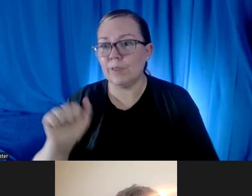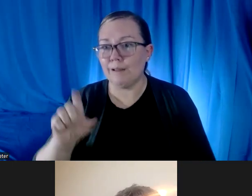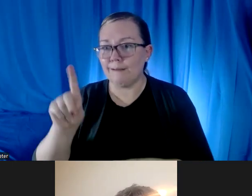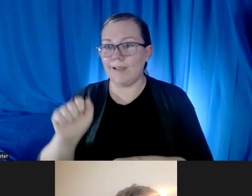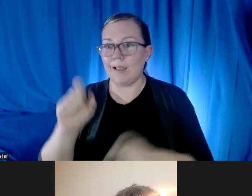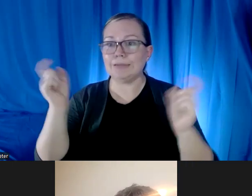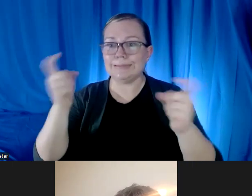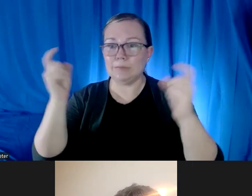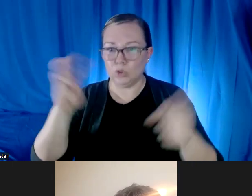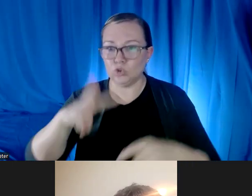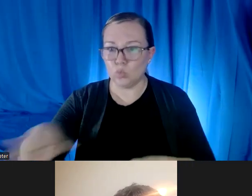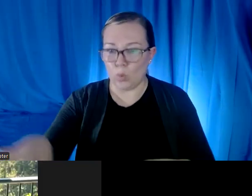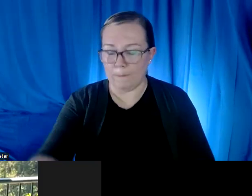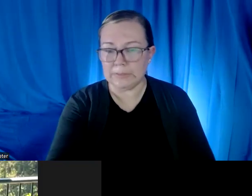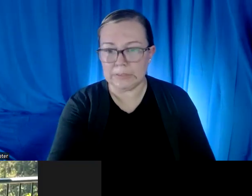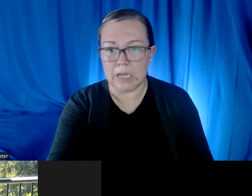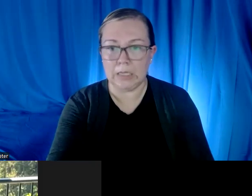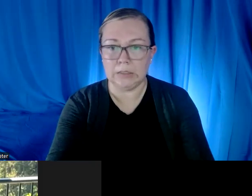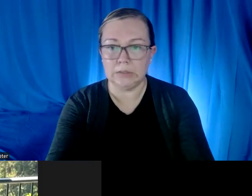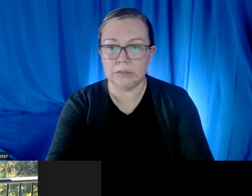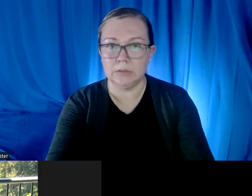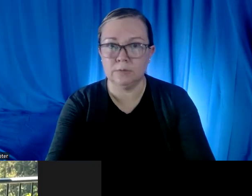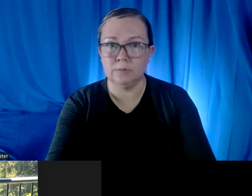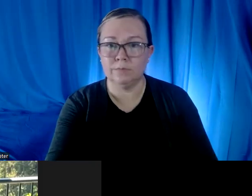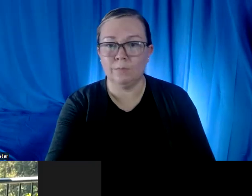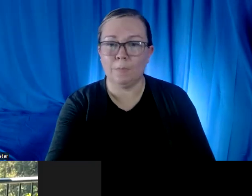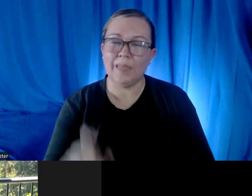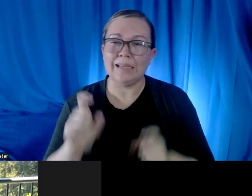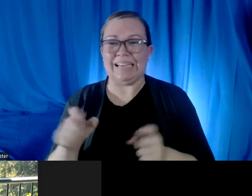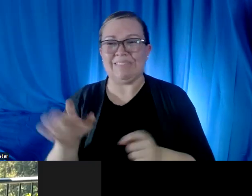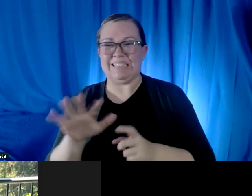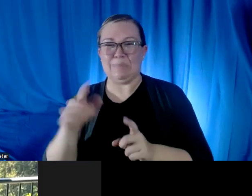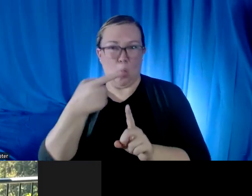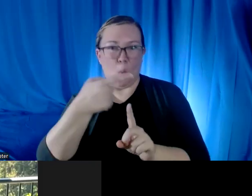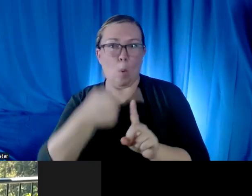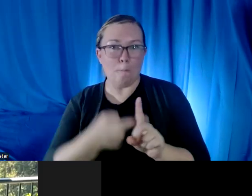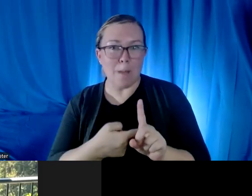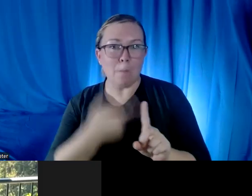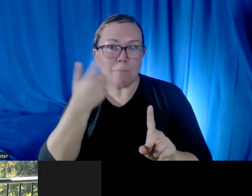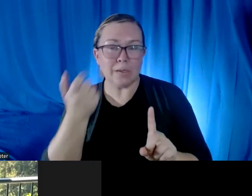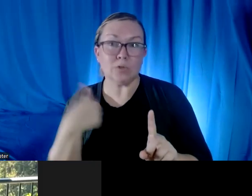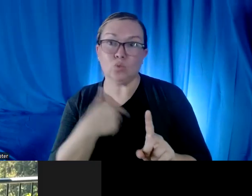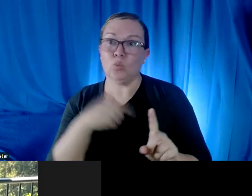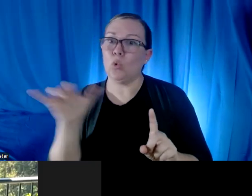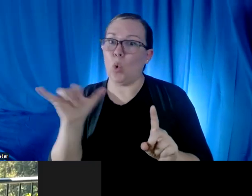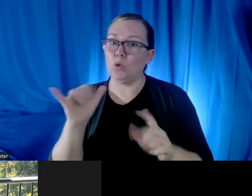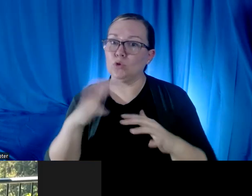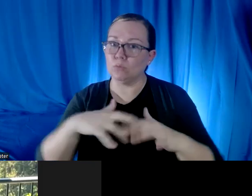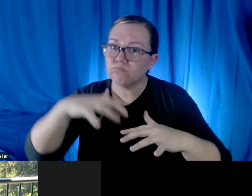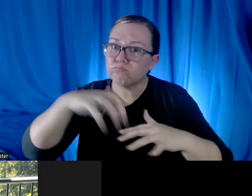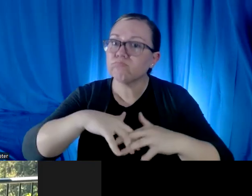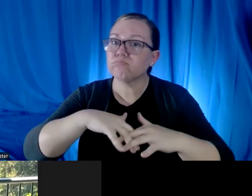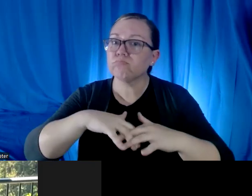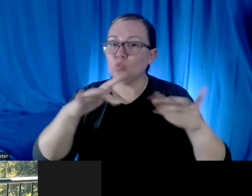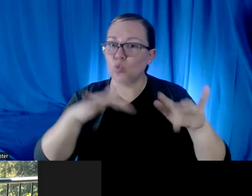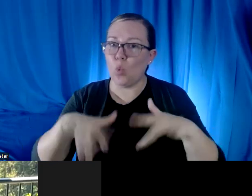website. And so give us roughly about a month, because we also embed the recording of